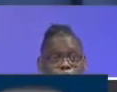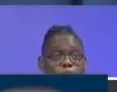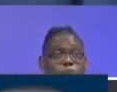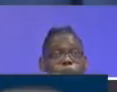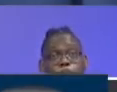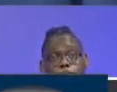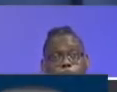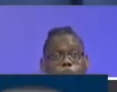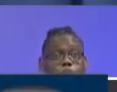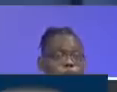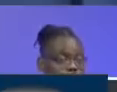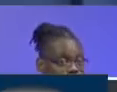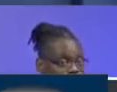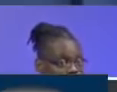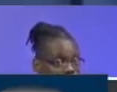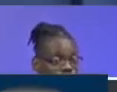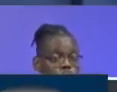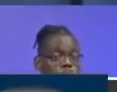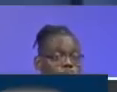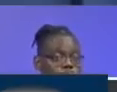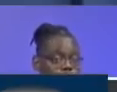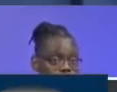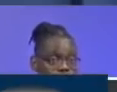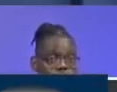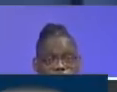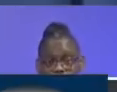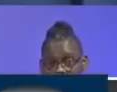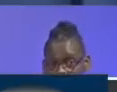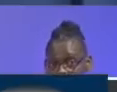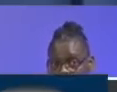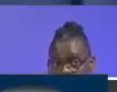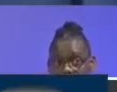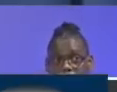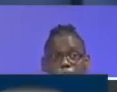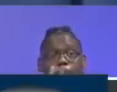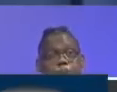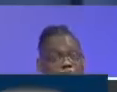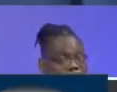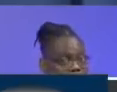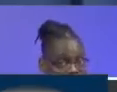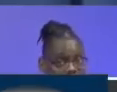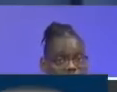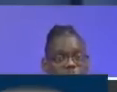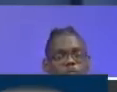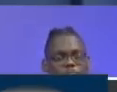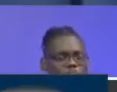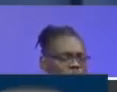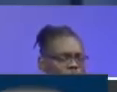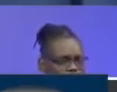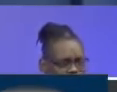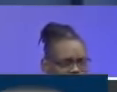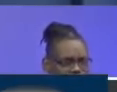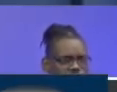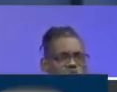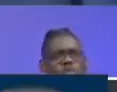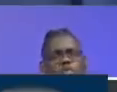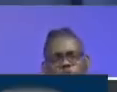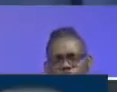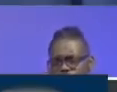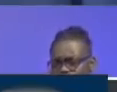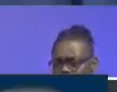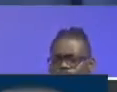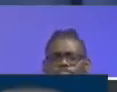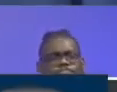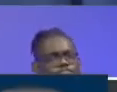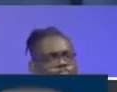coming in from Miami. Those 2 cases are in fact isolated. I now turn to the vaccination numbers, and